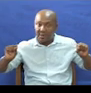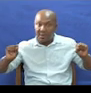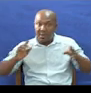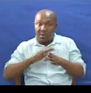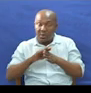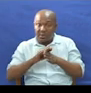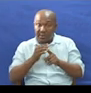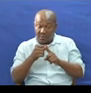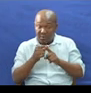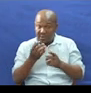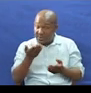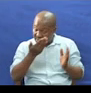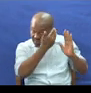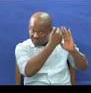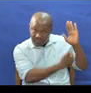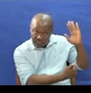by using the words?